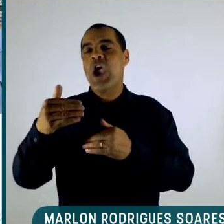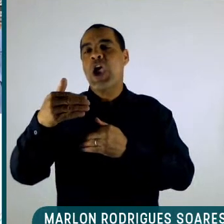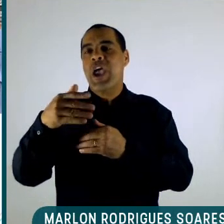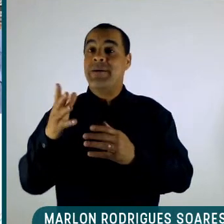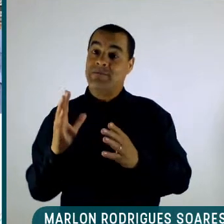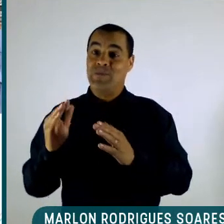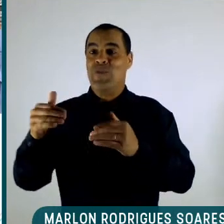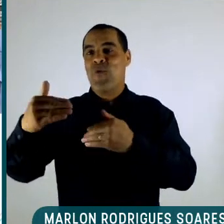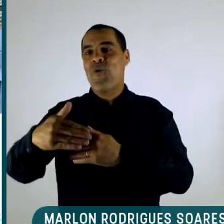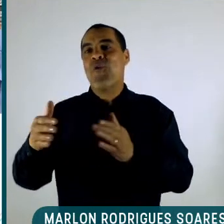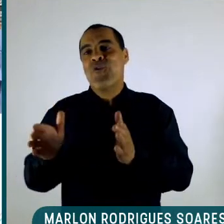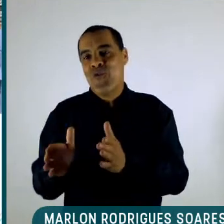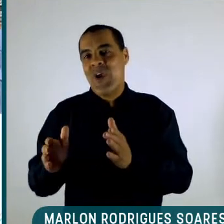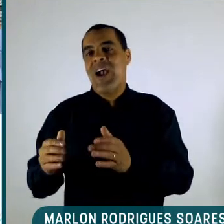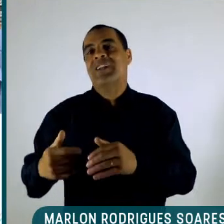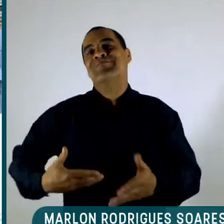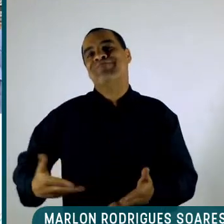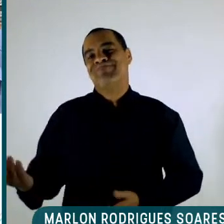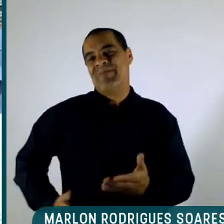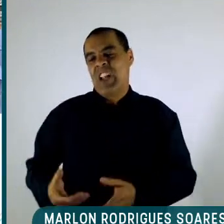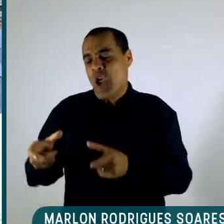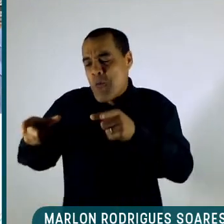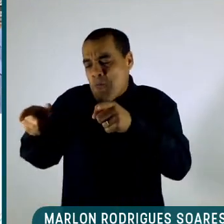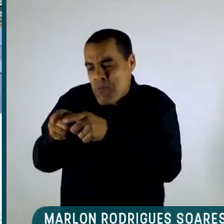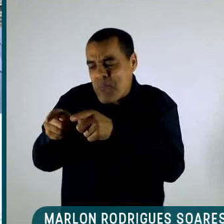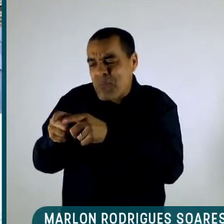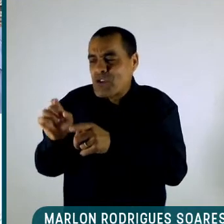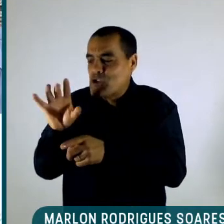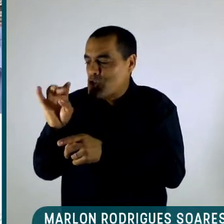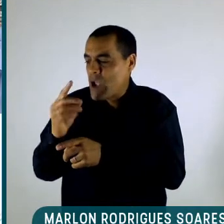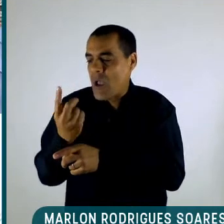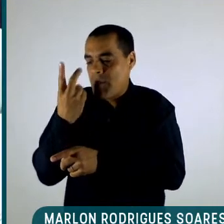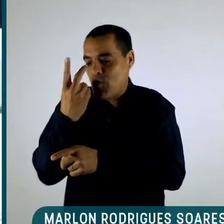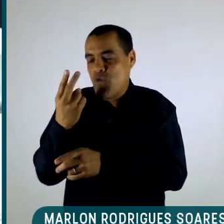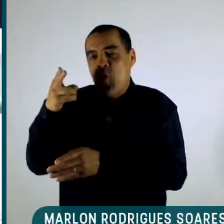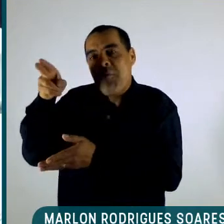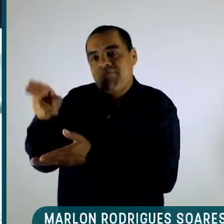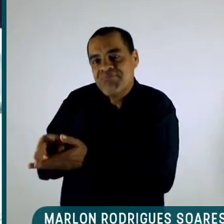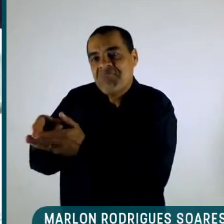very small housemaid rooms just to make it registered.